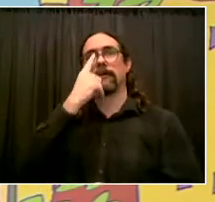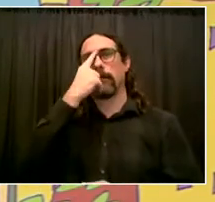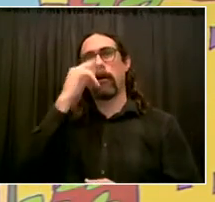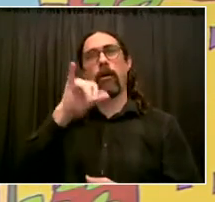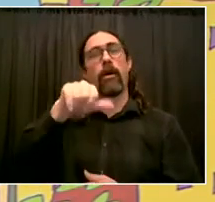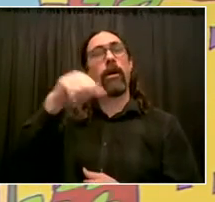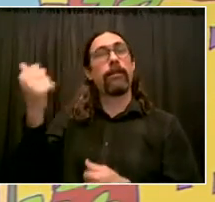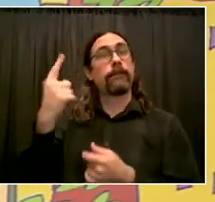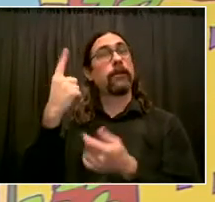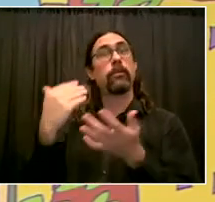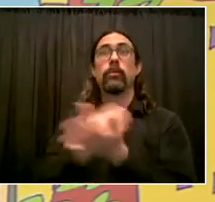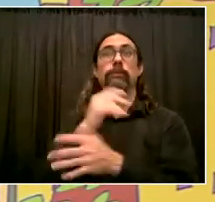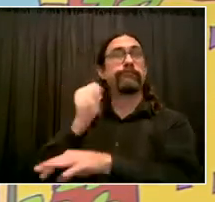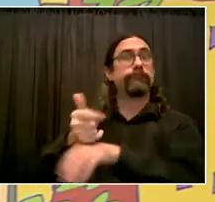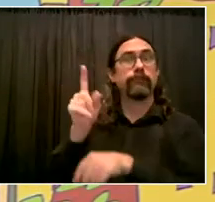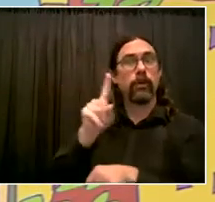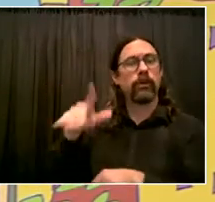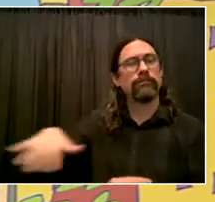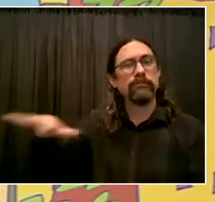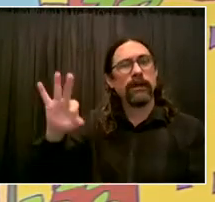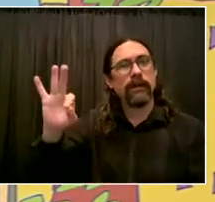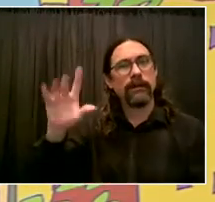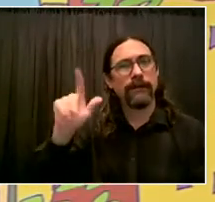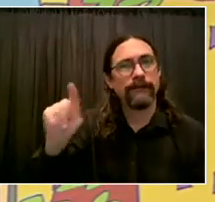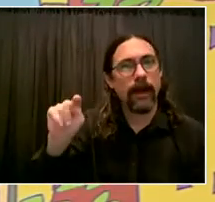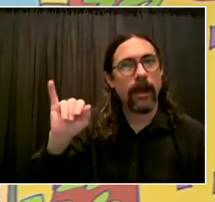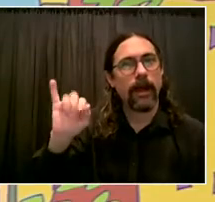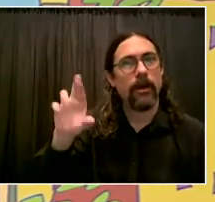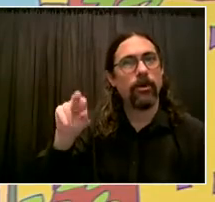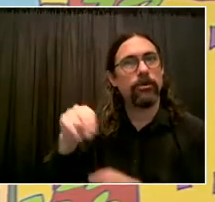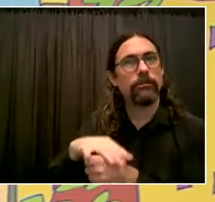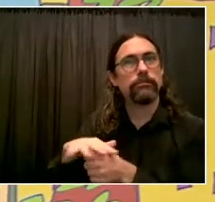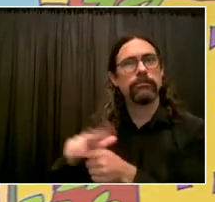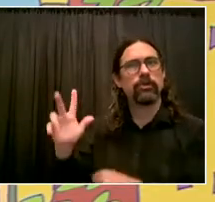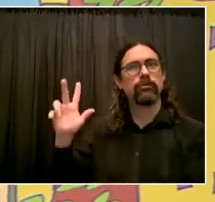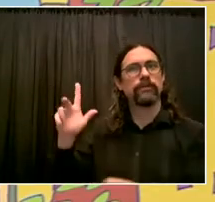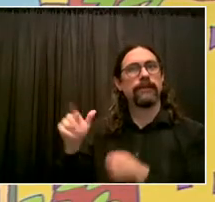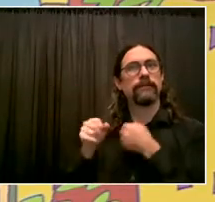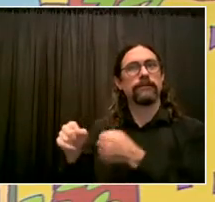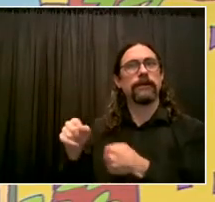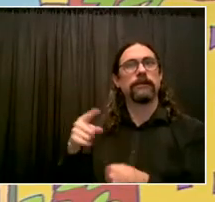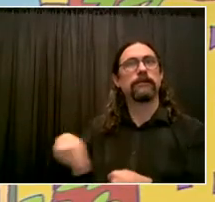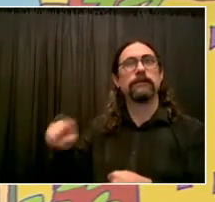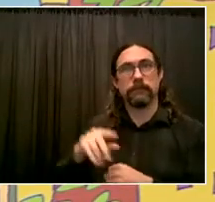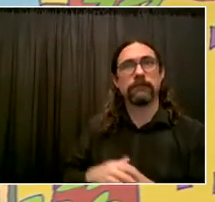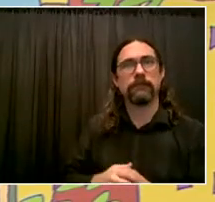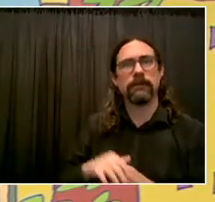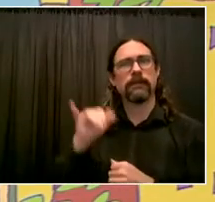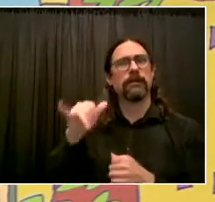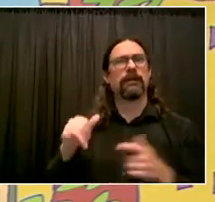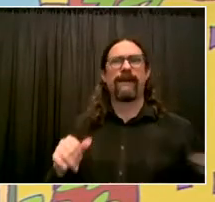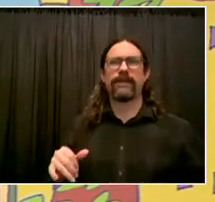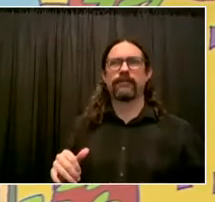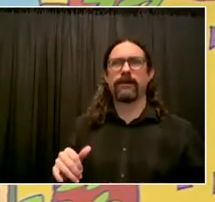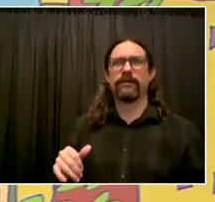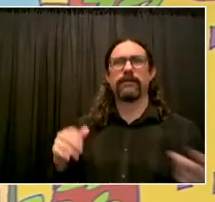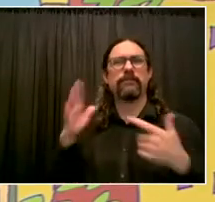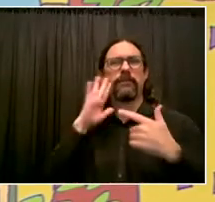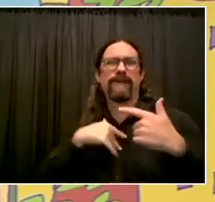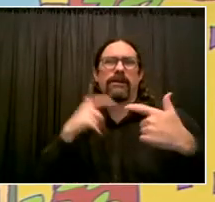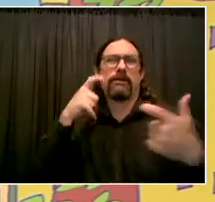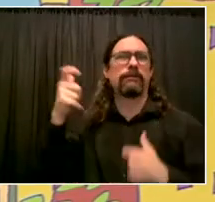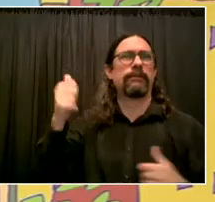to the people of this city so they can enjoy it, they can live the vibrant, incredible life of Manhattan and the whole 5